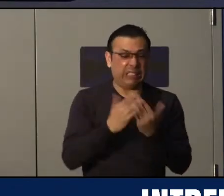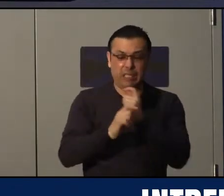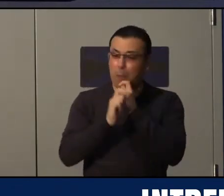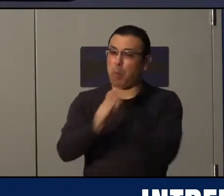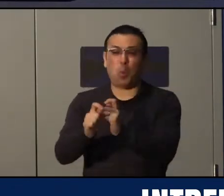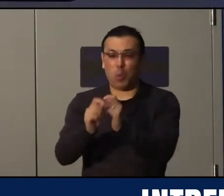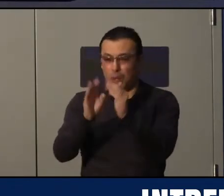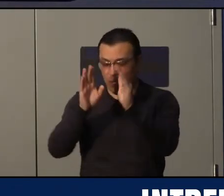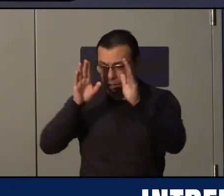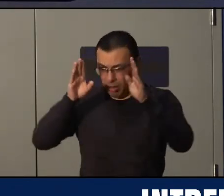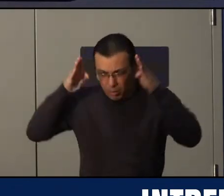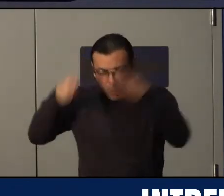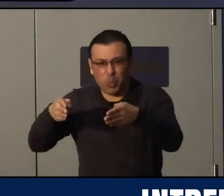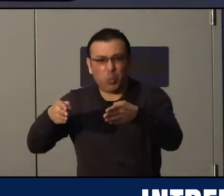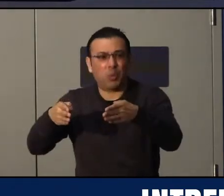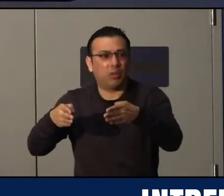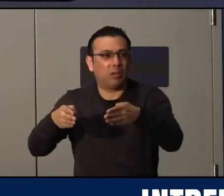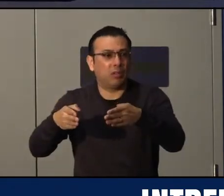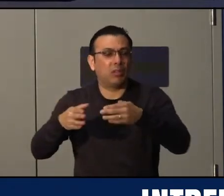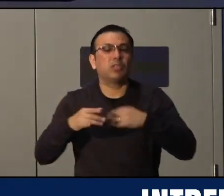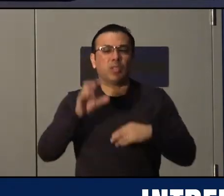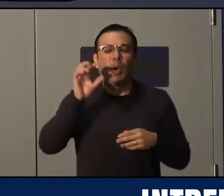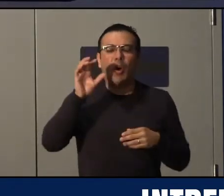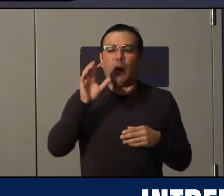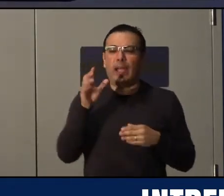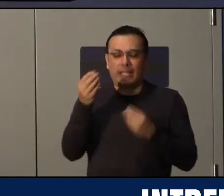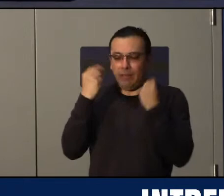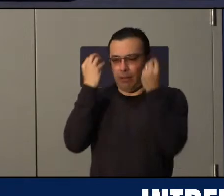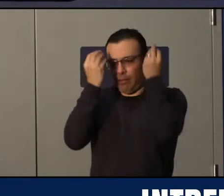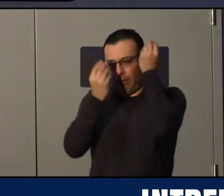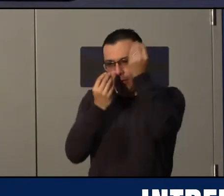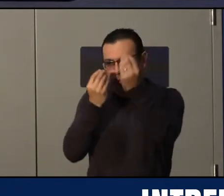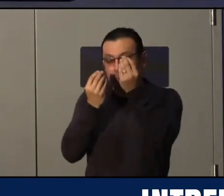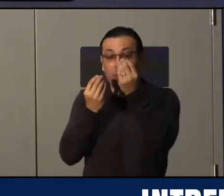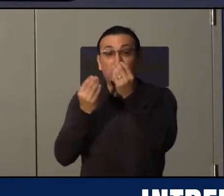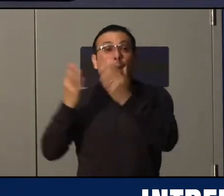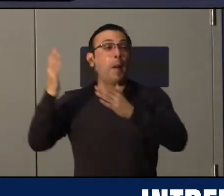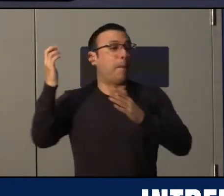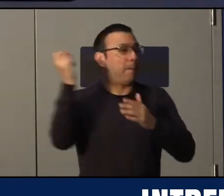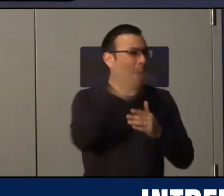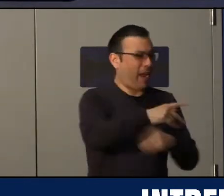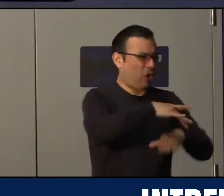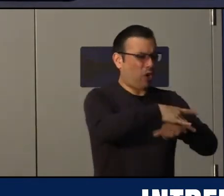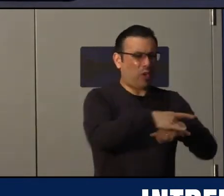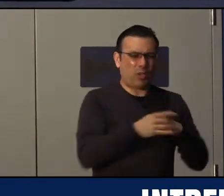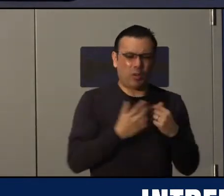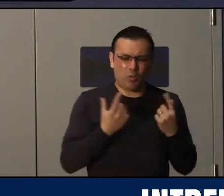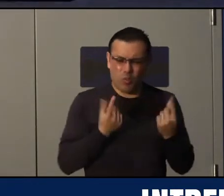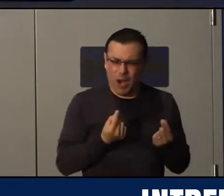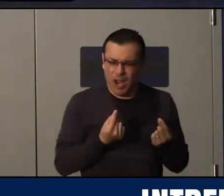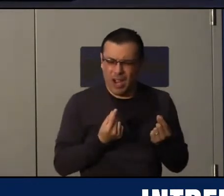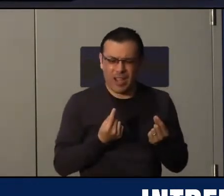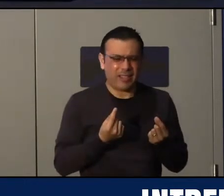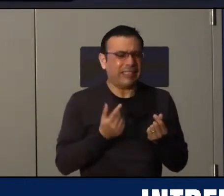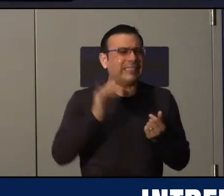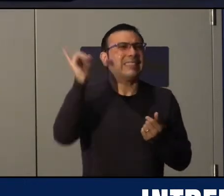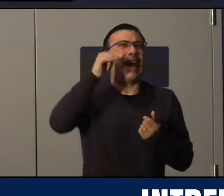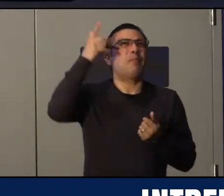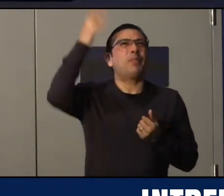like that coming back to Earth, and meditation has been the closest thing that I could find. I'm very thankful to have had like